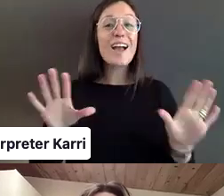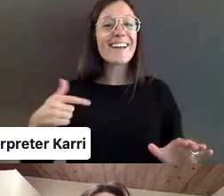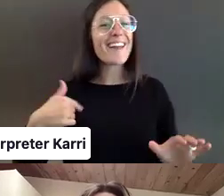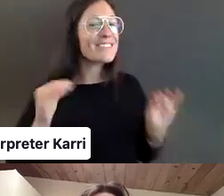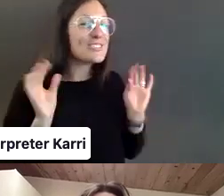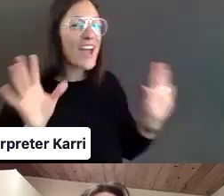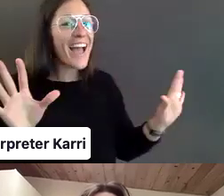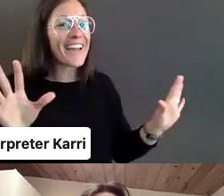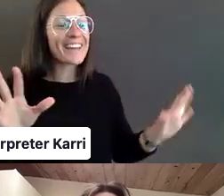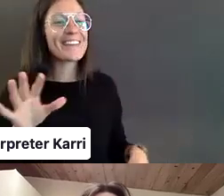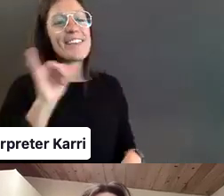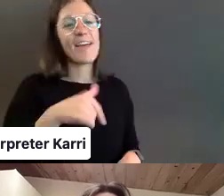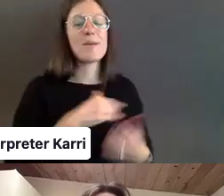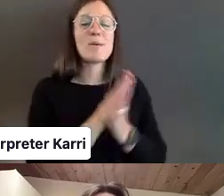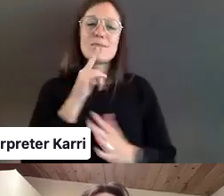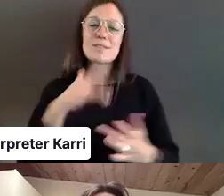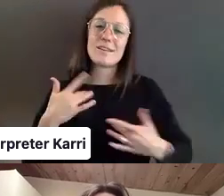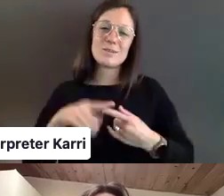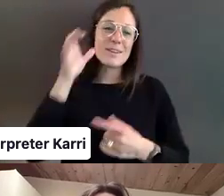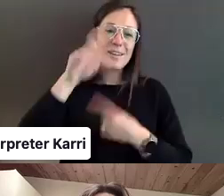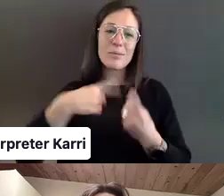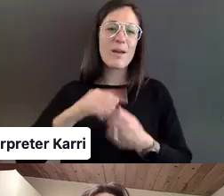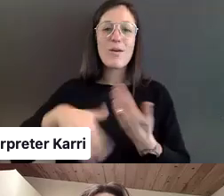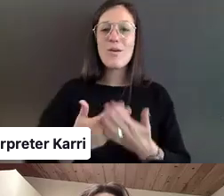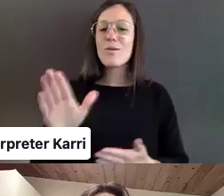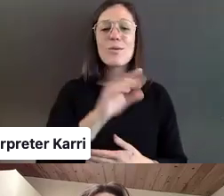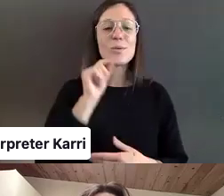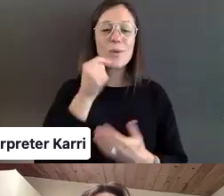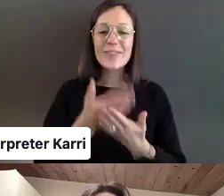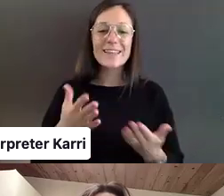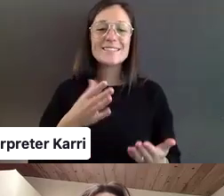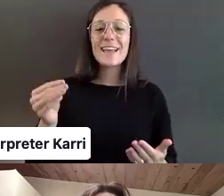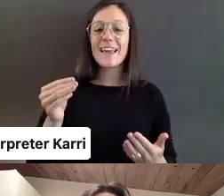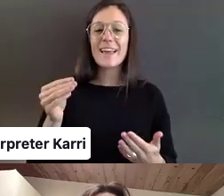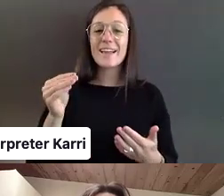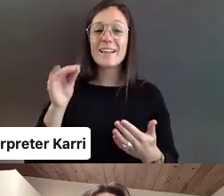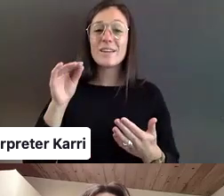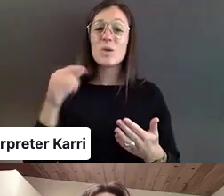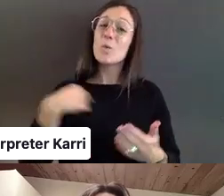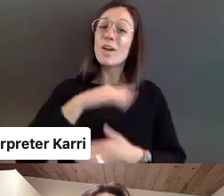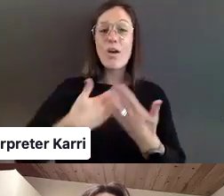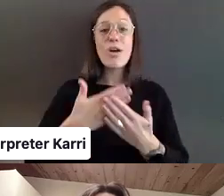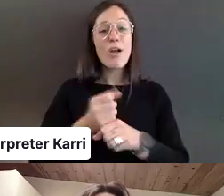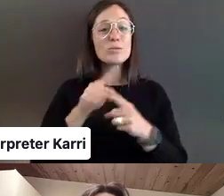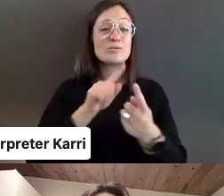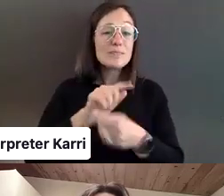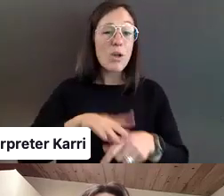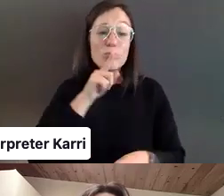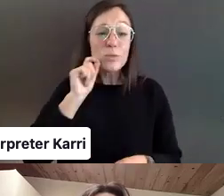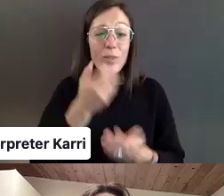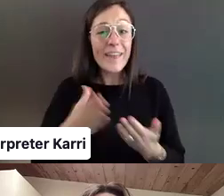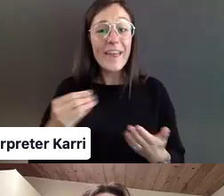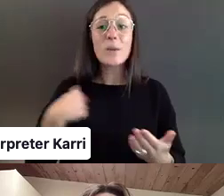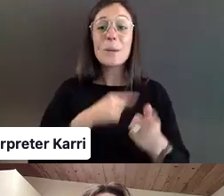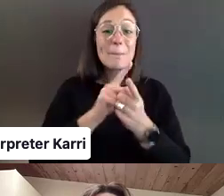get so excited hearing about all the cool things, and the fact that we all got to meet on a cool thing and get to know each other. And